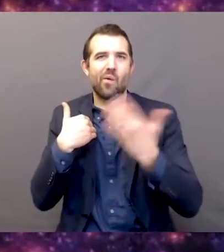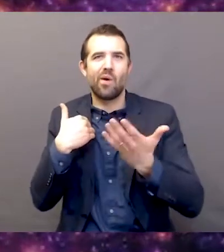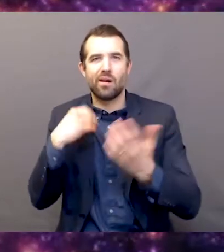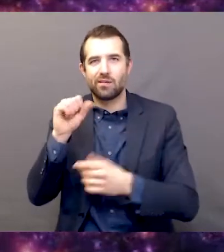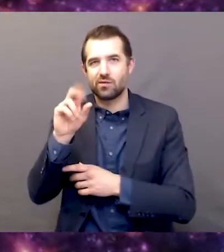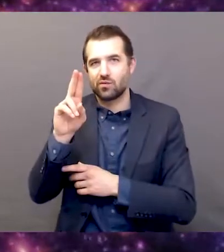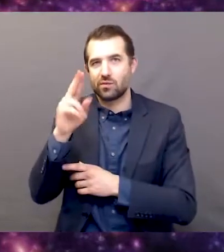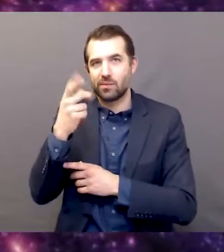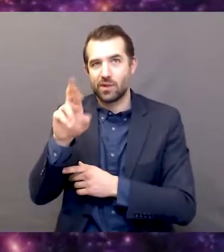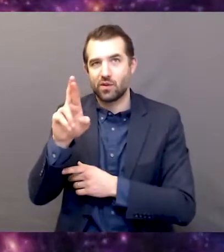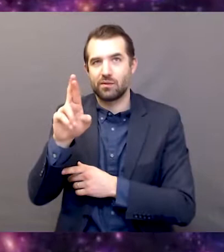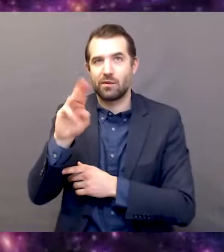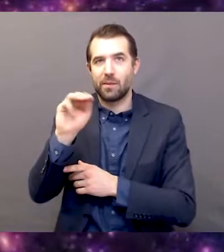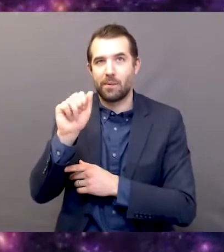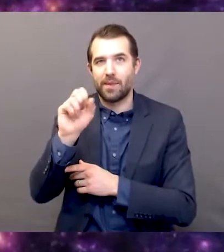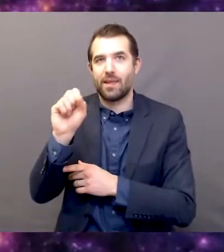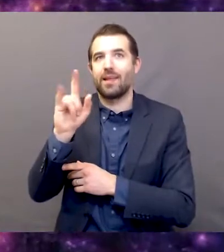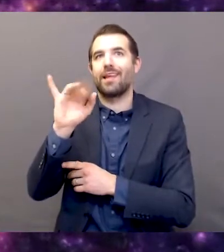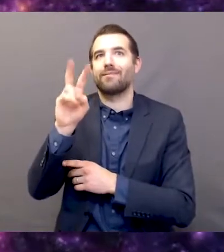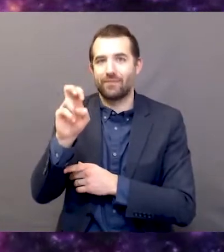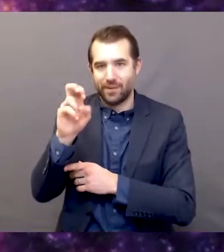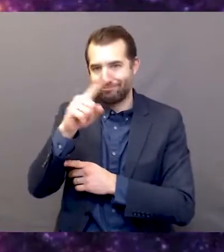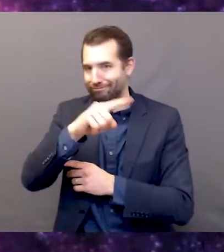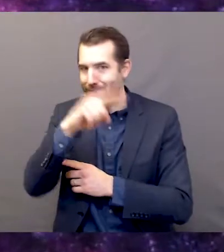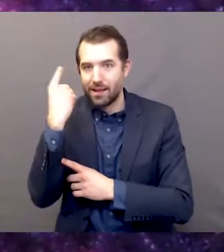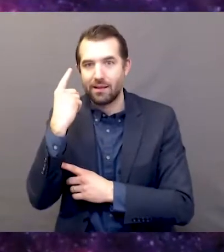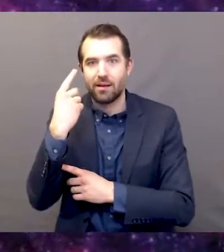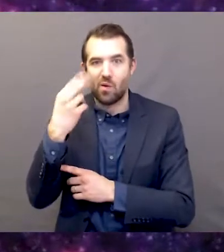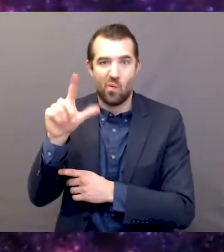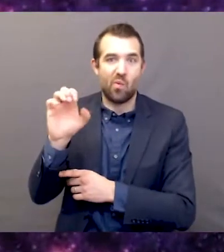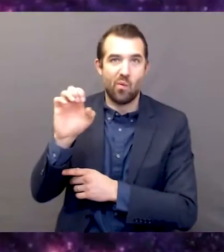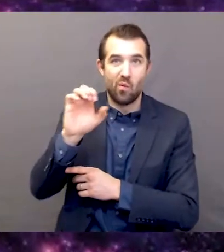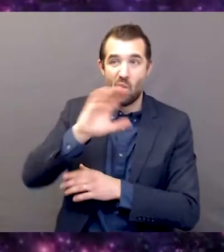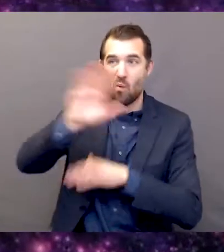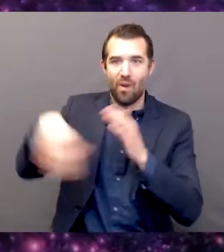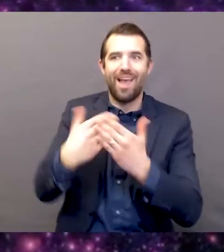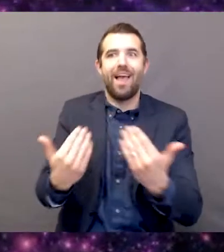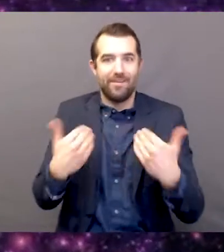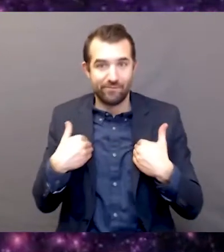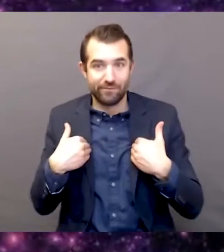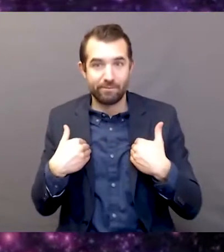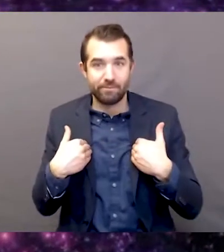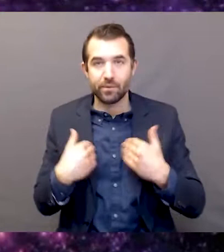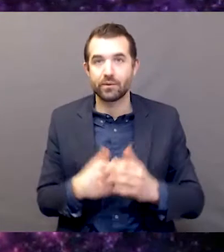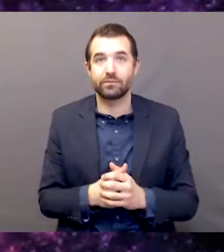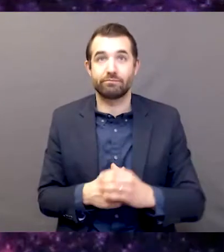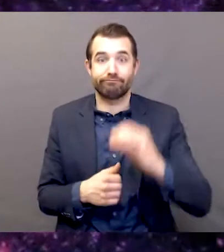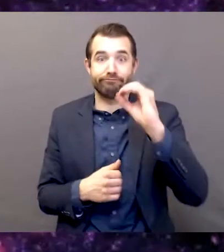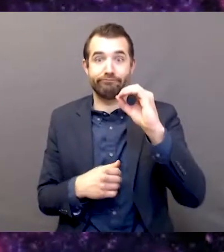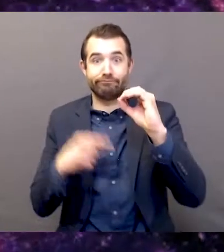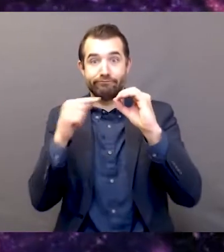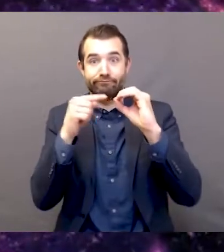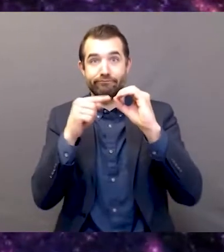that idea here, that as the bulge or the galaxy mass increases along this axis, the mass of a black hole grows along